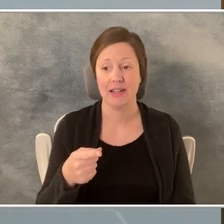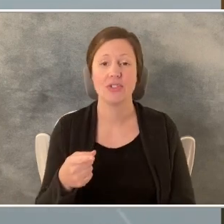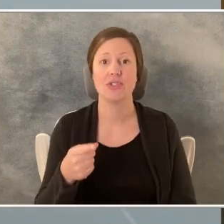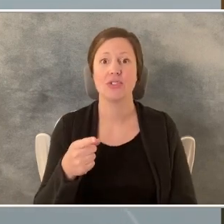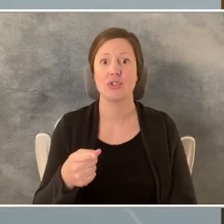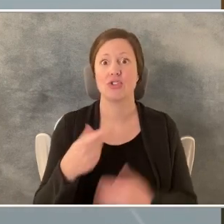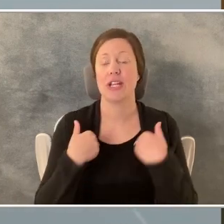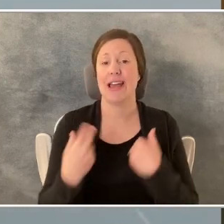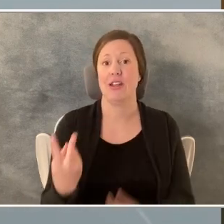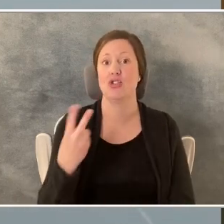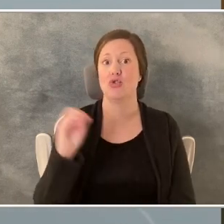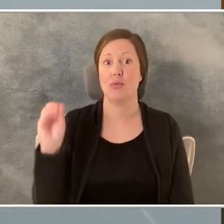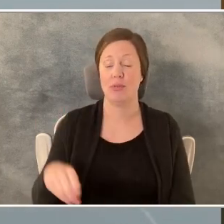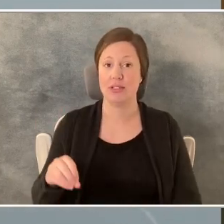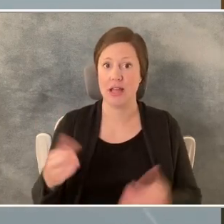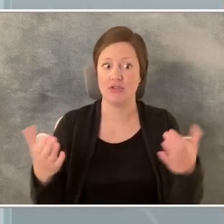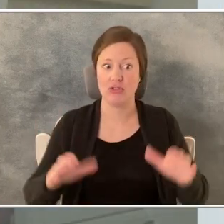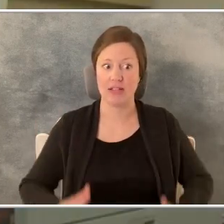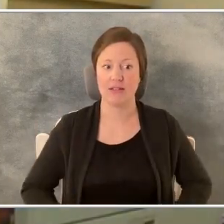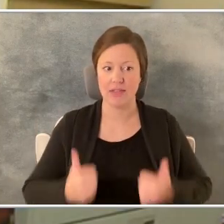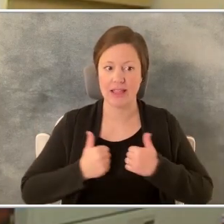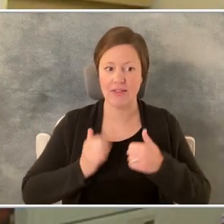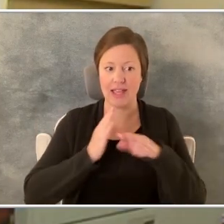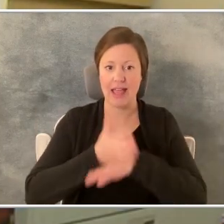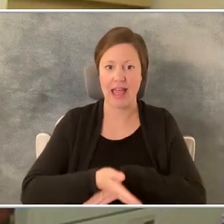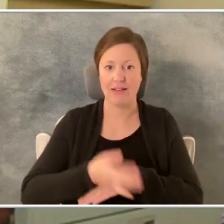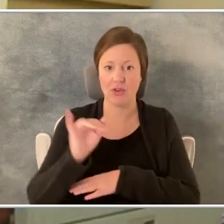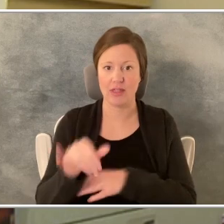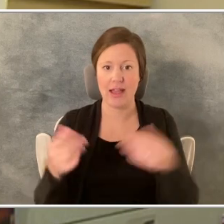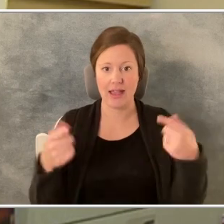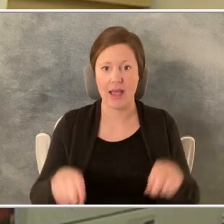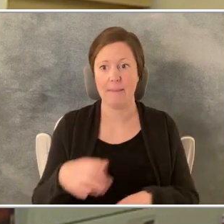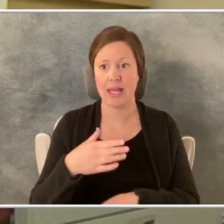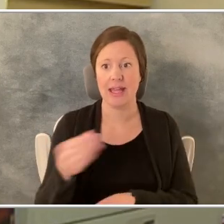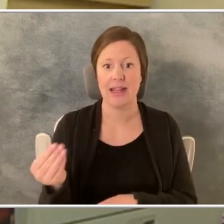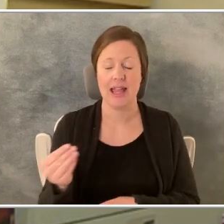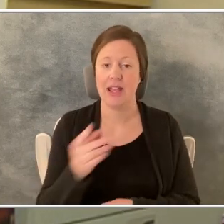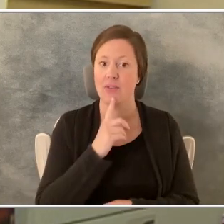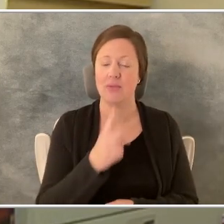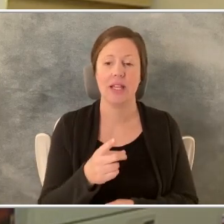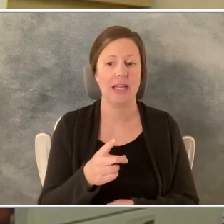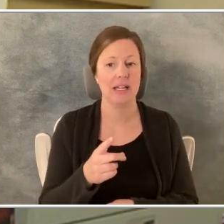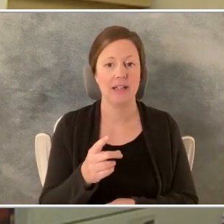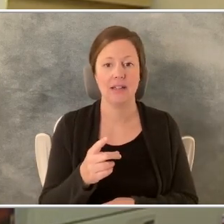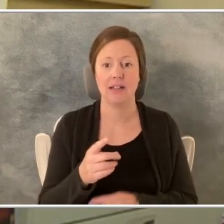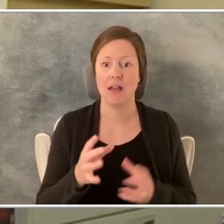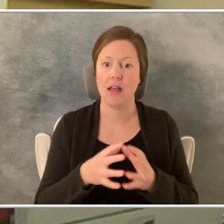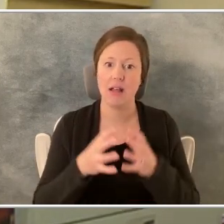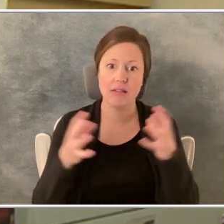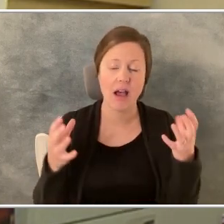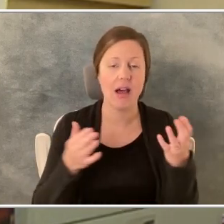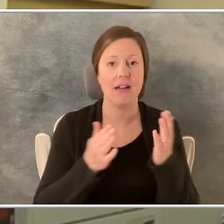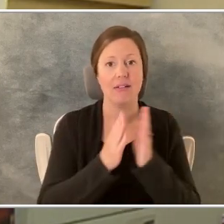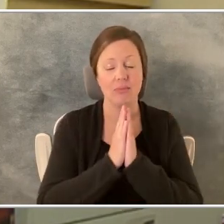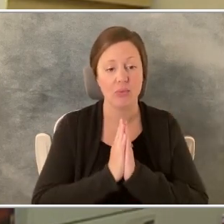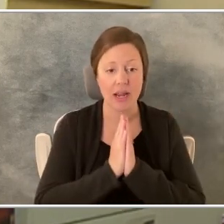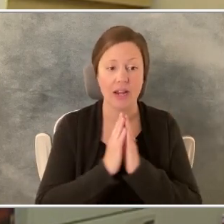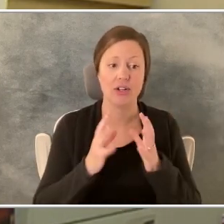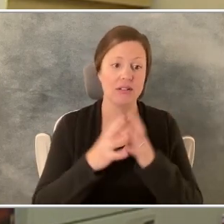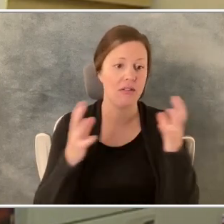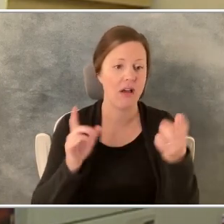2% chance of living, and went through a lot of lot of prayers, had a lot of